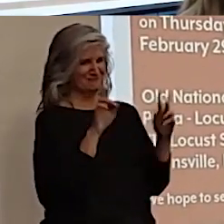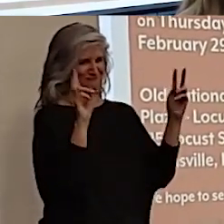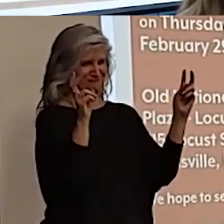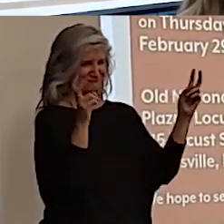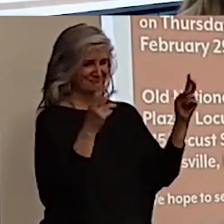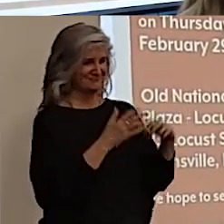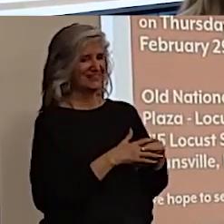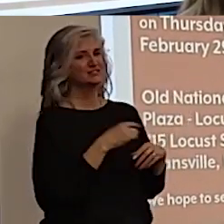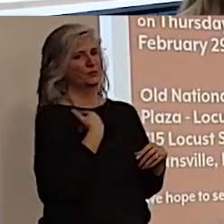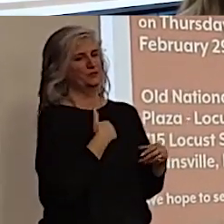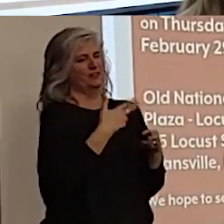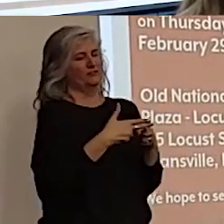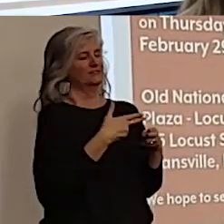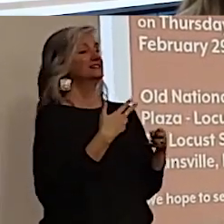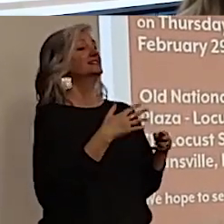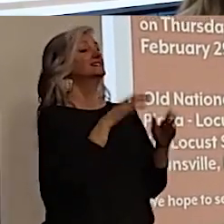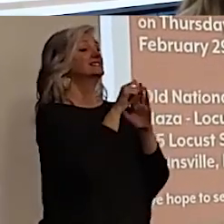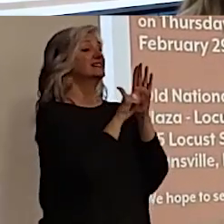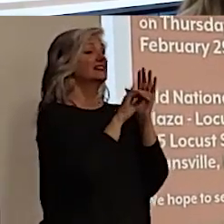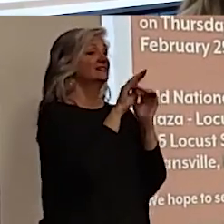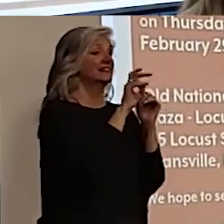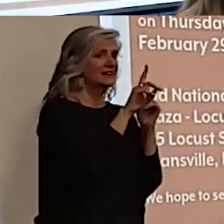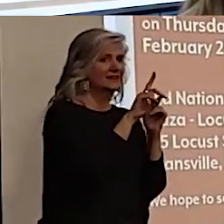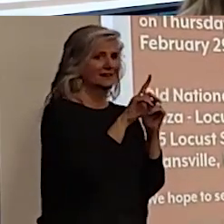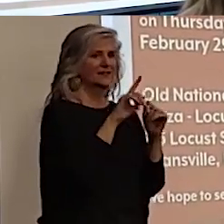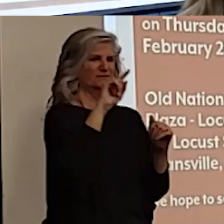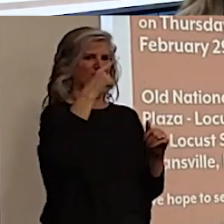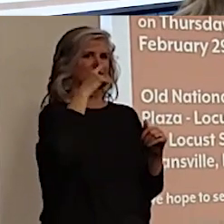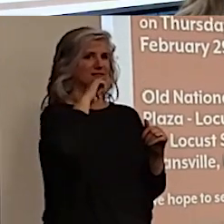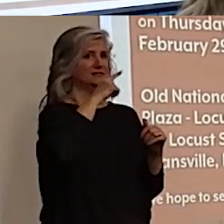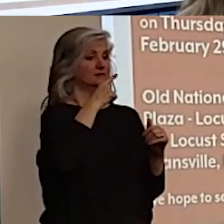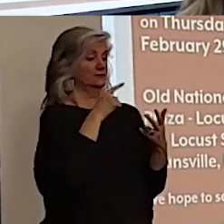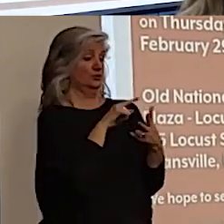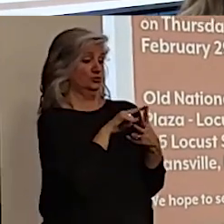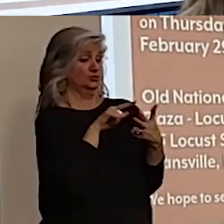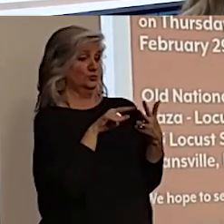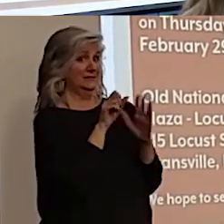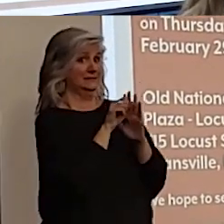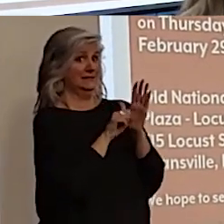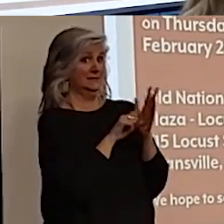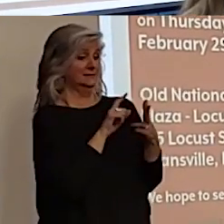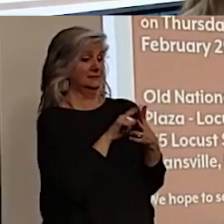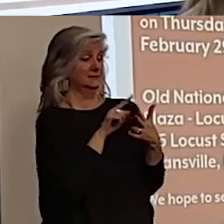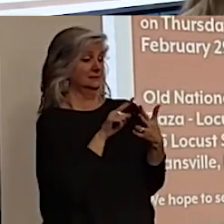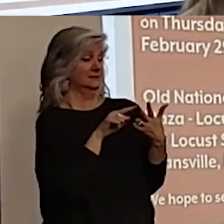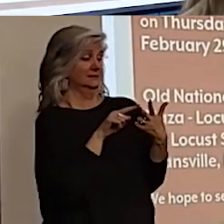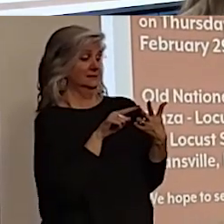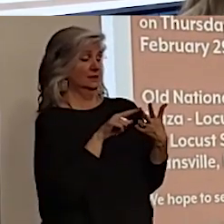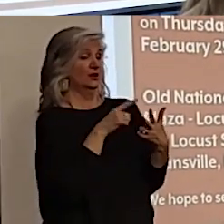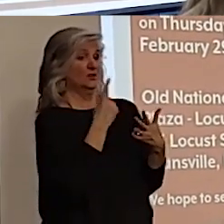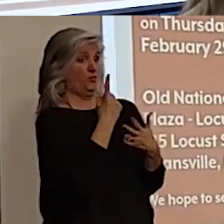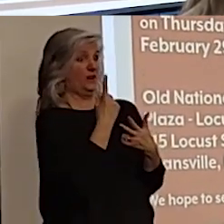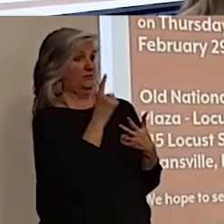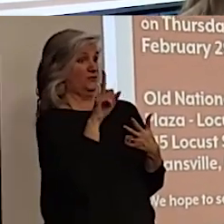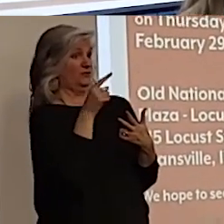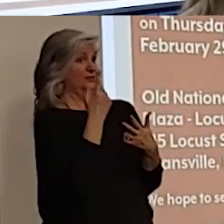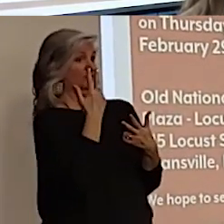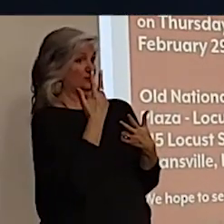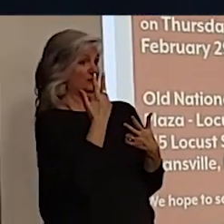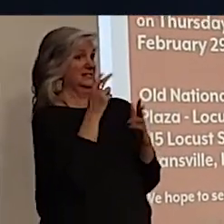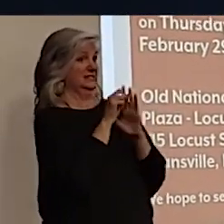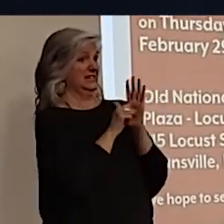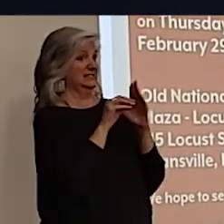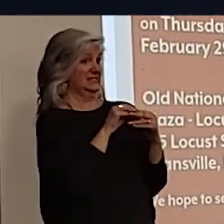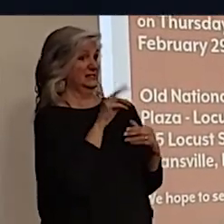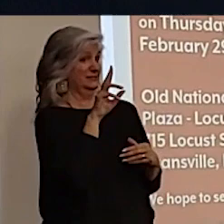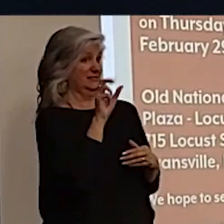all, that the state of Indiana, number one, is one of only three states. One of only three states in the country